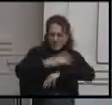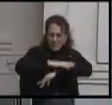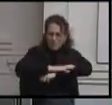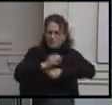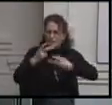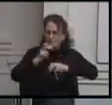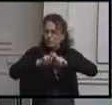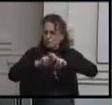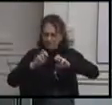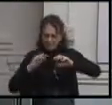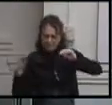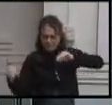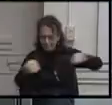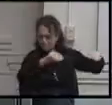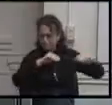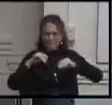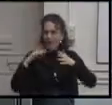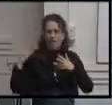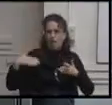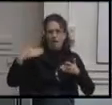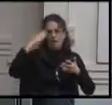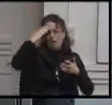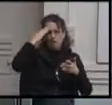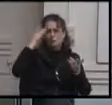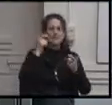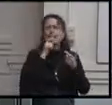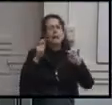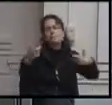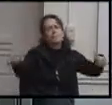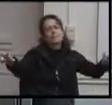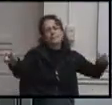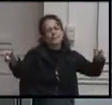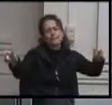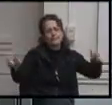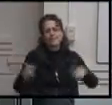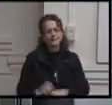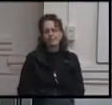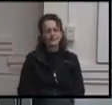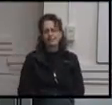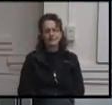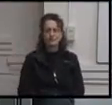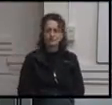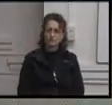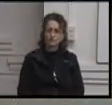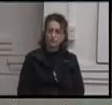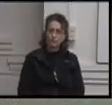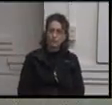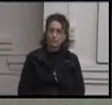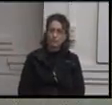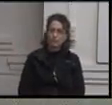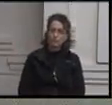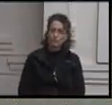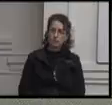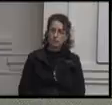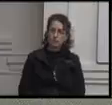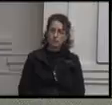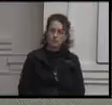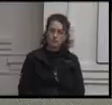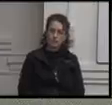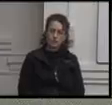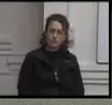not looking at a huge, large seating. There's another family business that's in the reopened Brooks House as